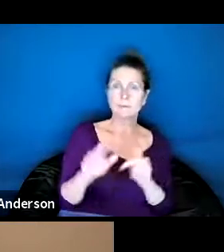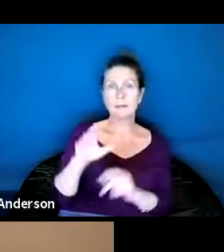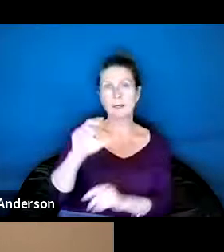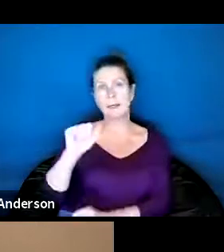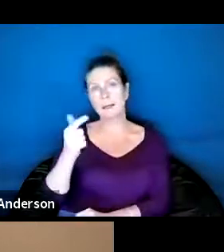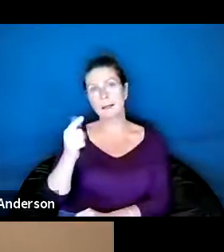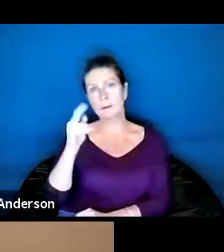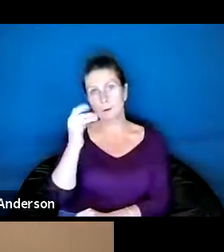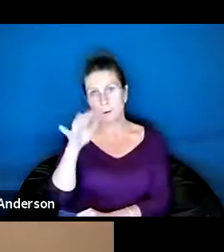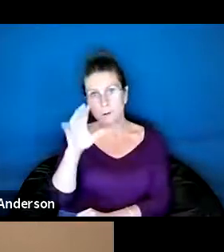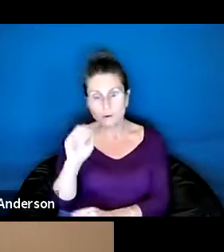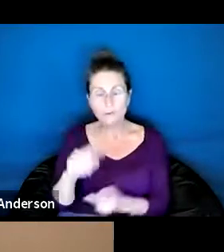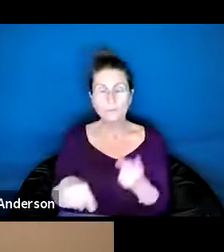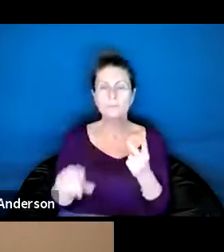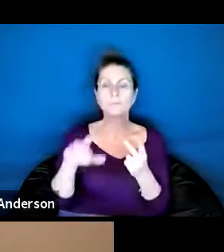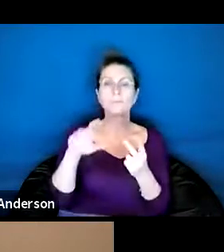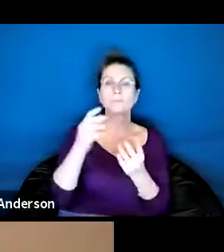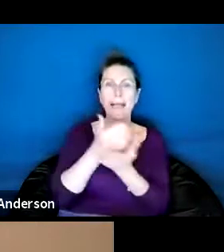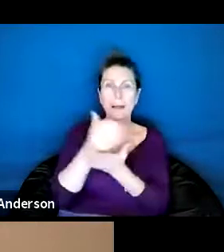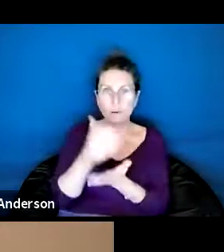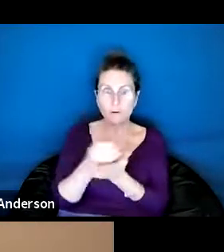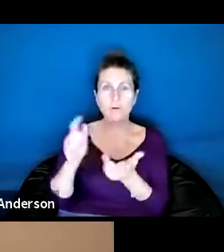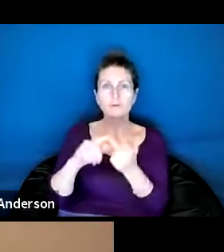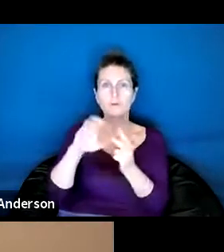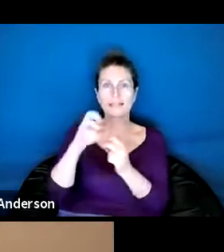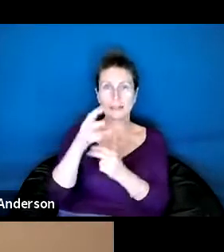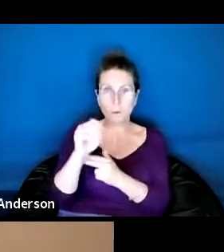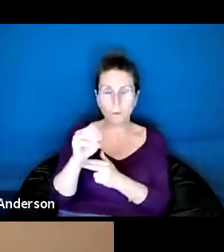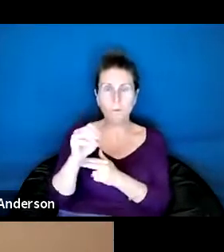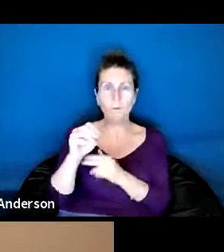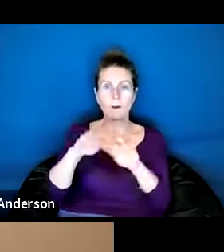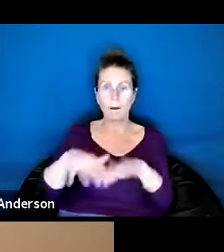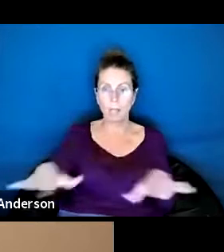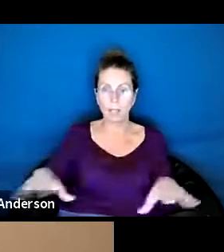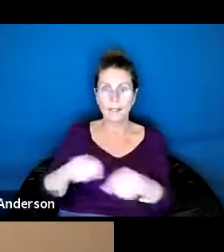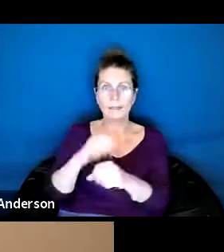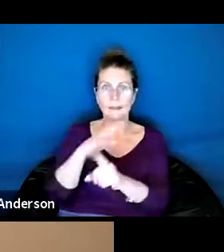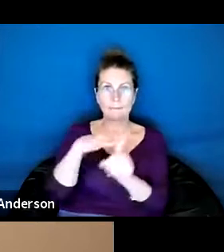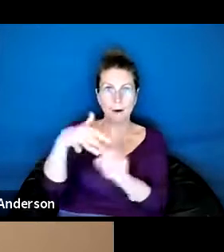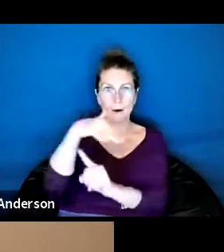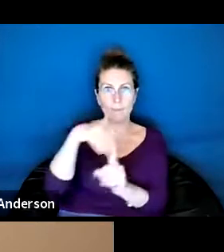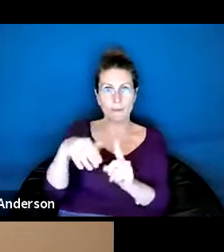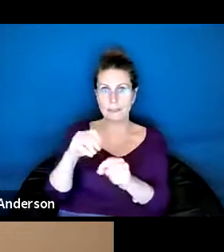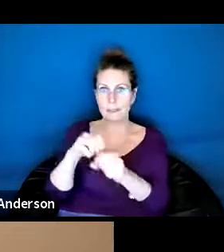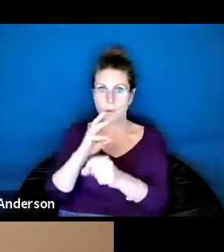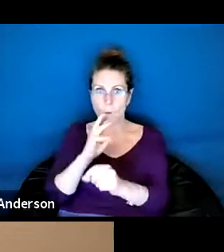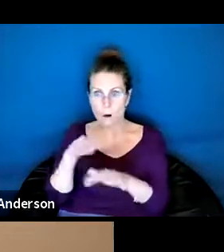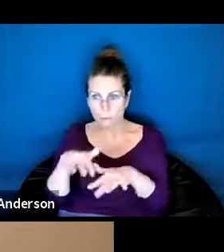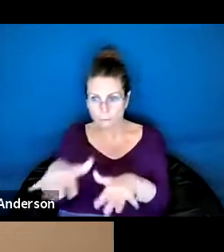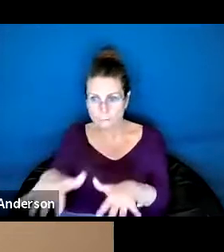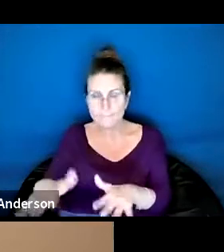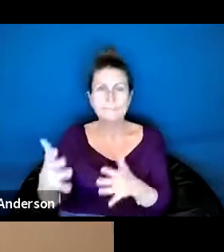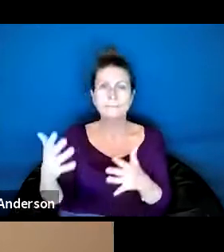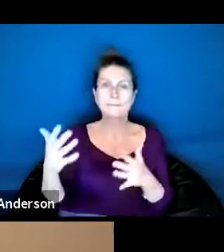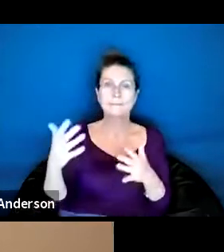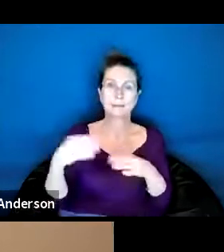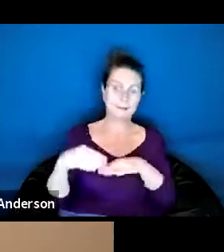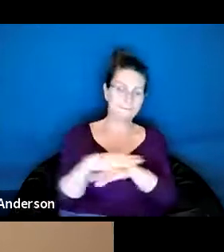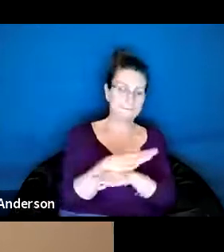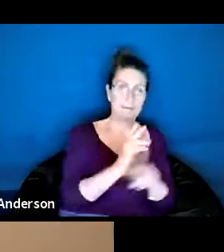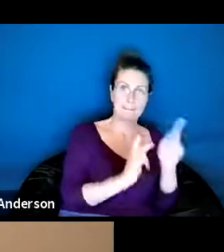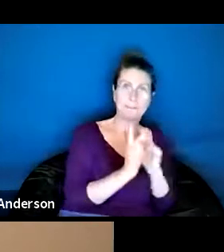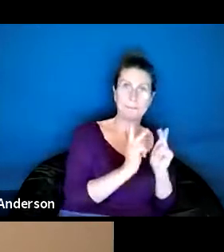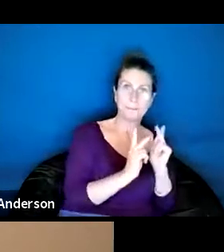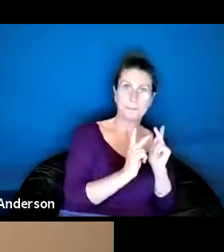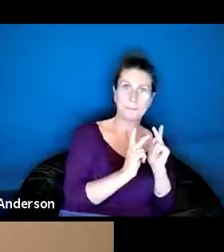the spillover from manufacturing into the environment. I mean, I would say this is a worry,